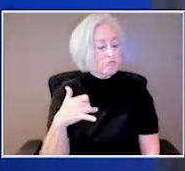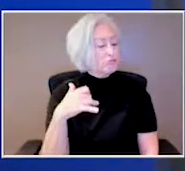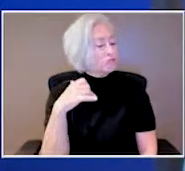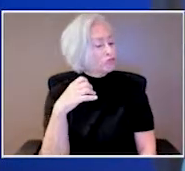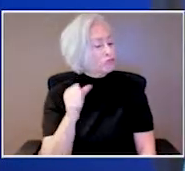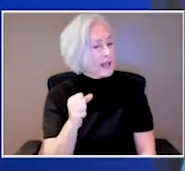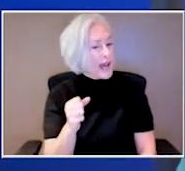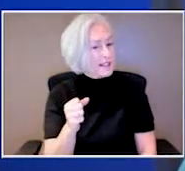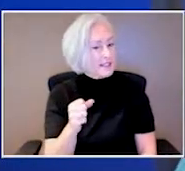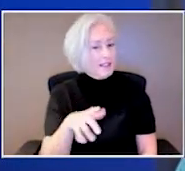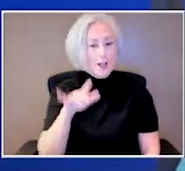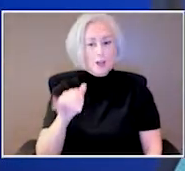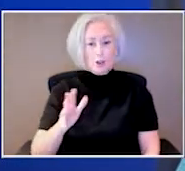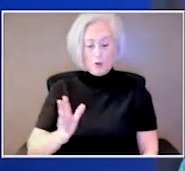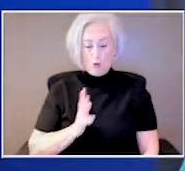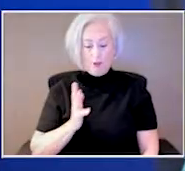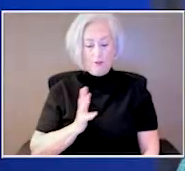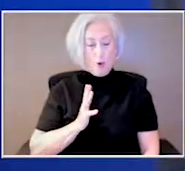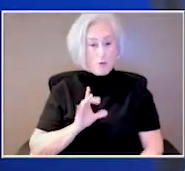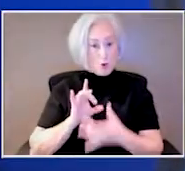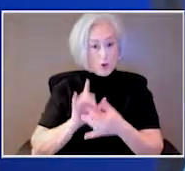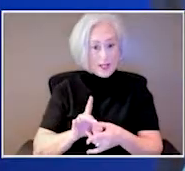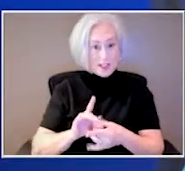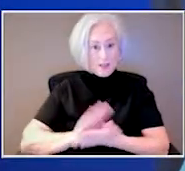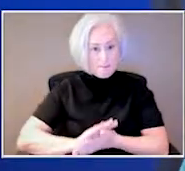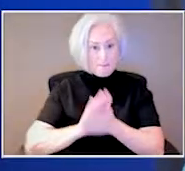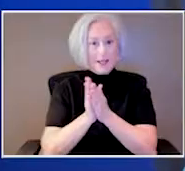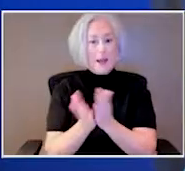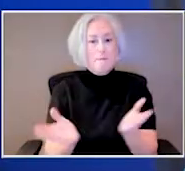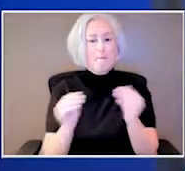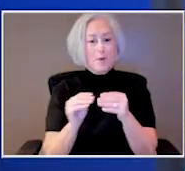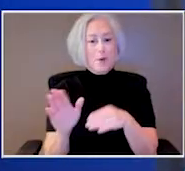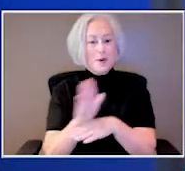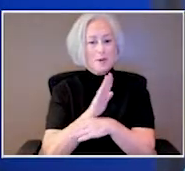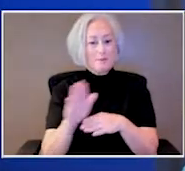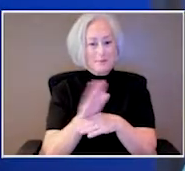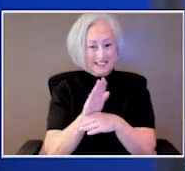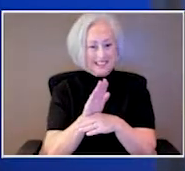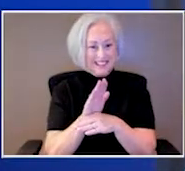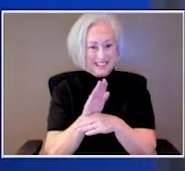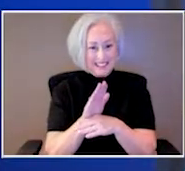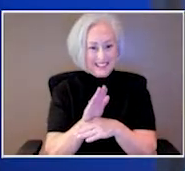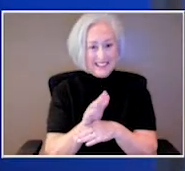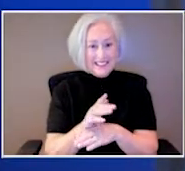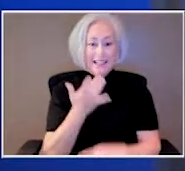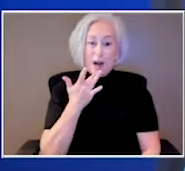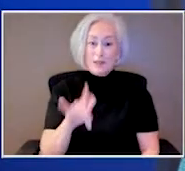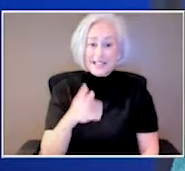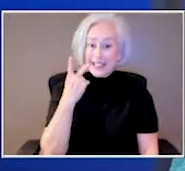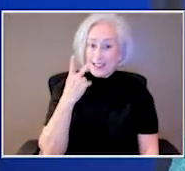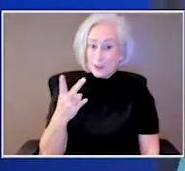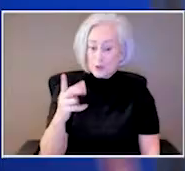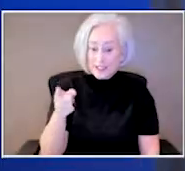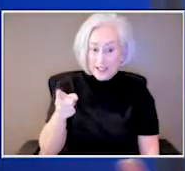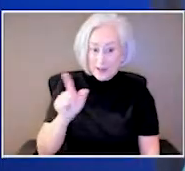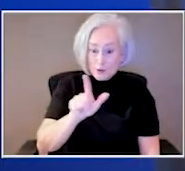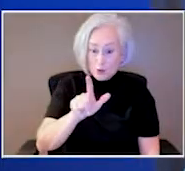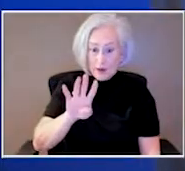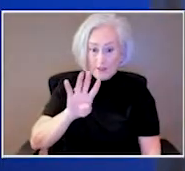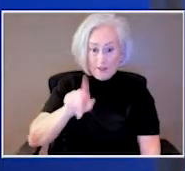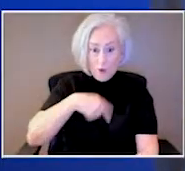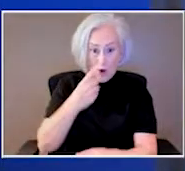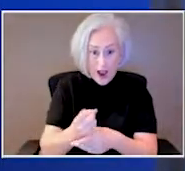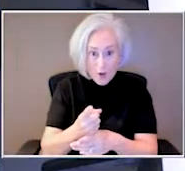became very businesslike. And I was fortunate enough to see Howard in the next 24 hours, and life